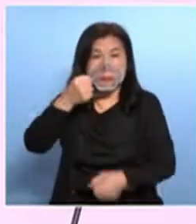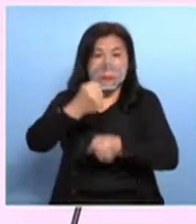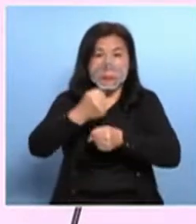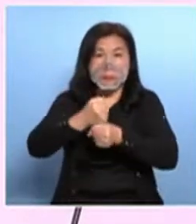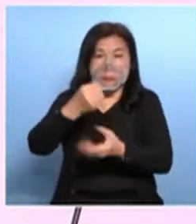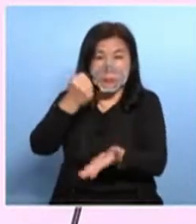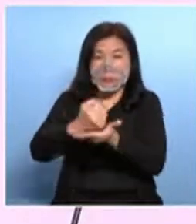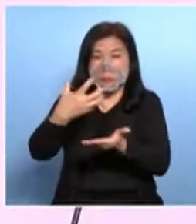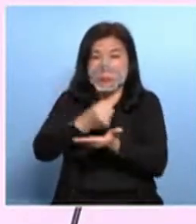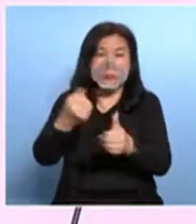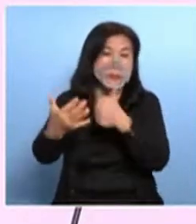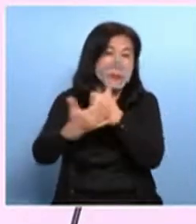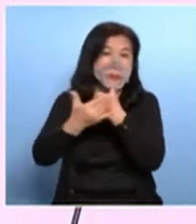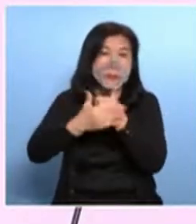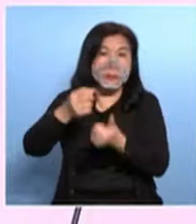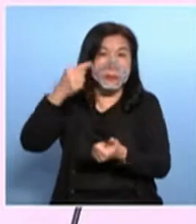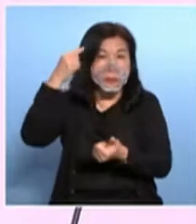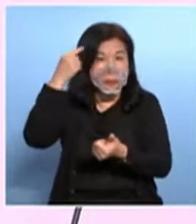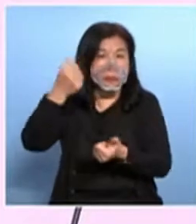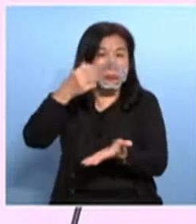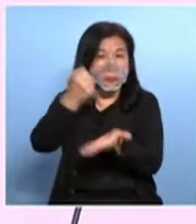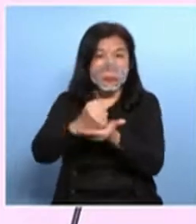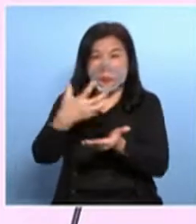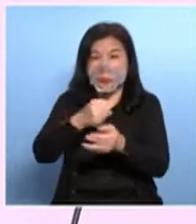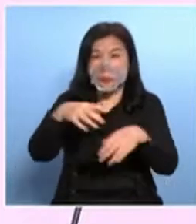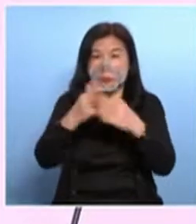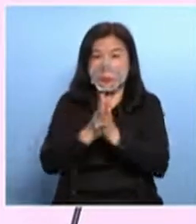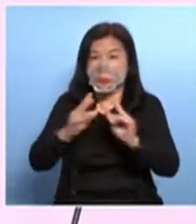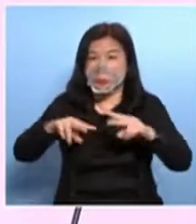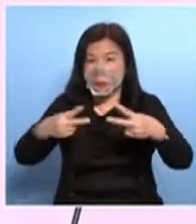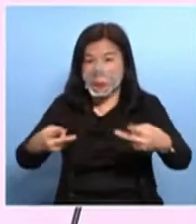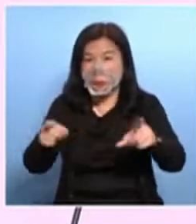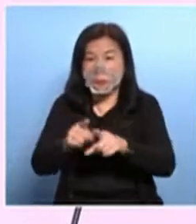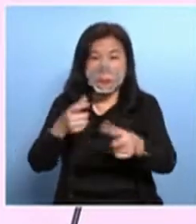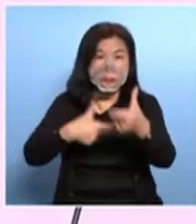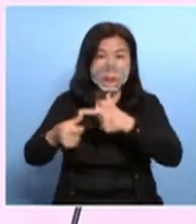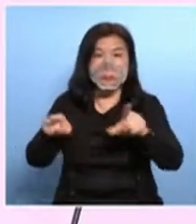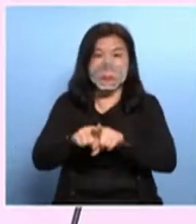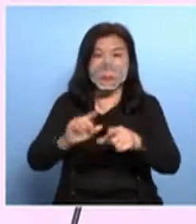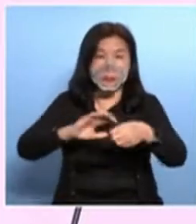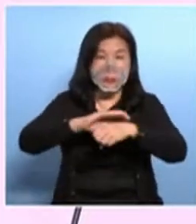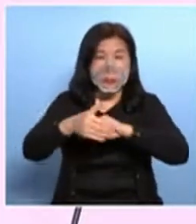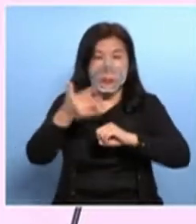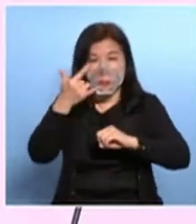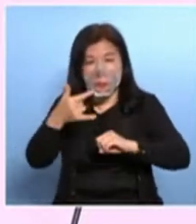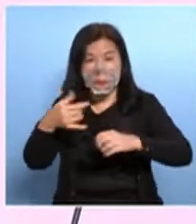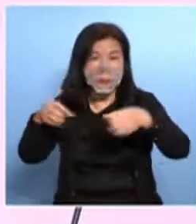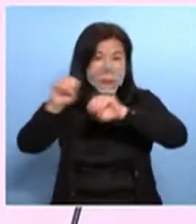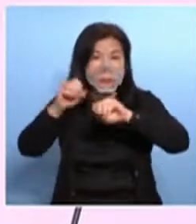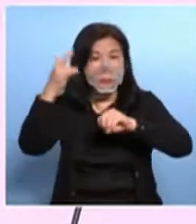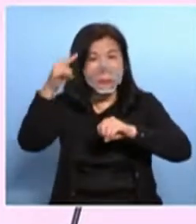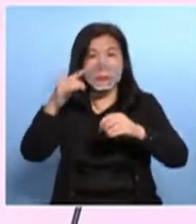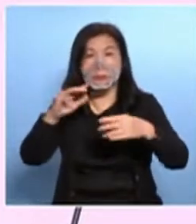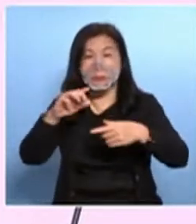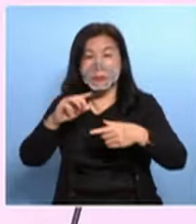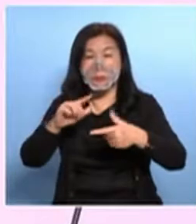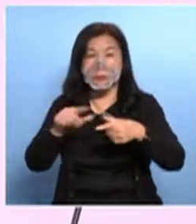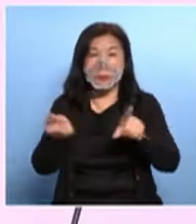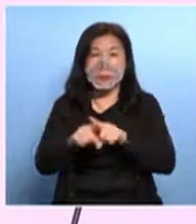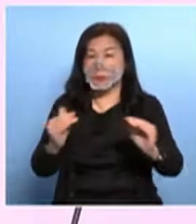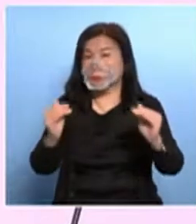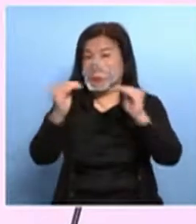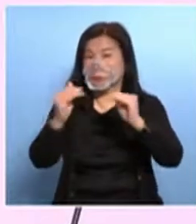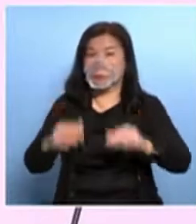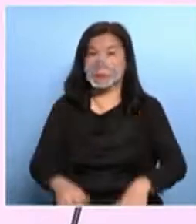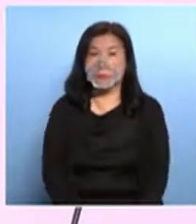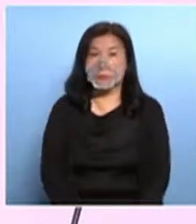the intellectual property regime. Intellectual property, or IP, protection is in line with the direction of developing Hong Kong into a